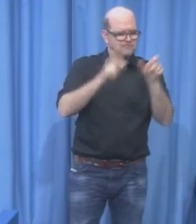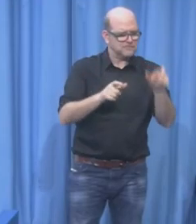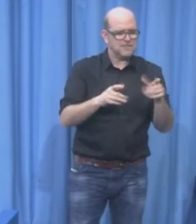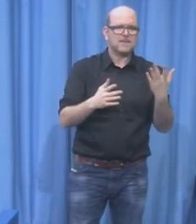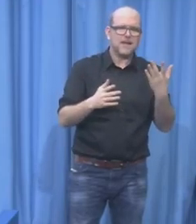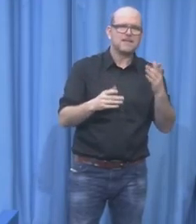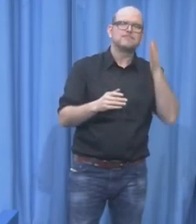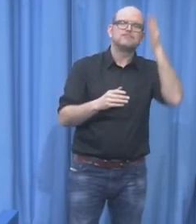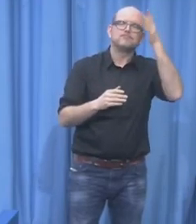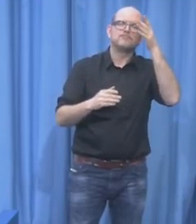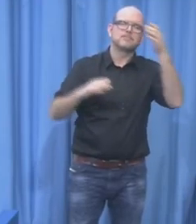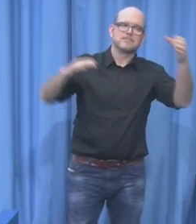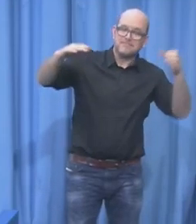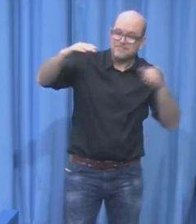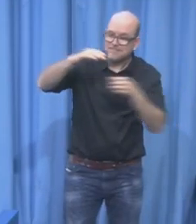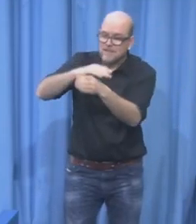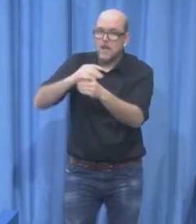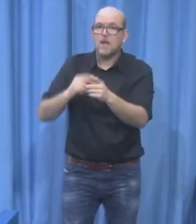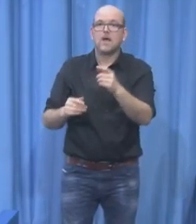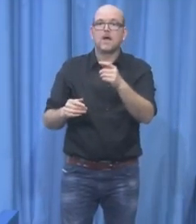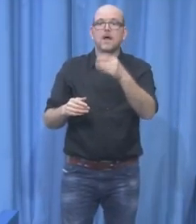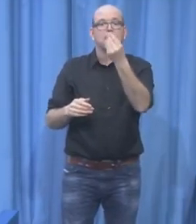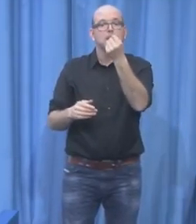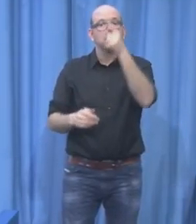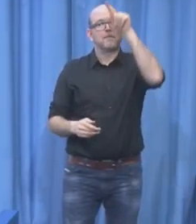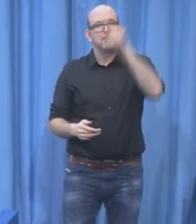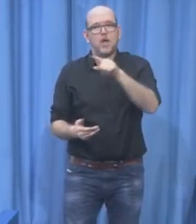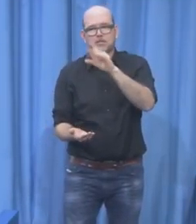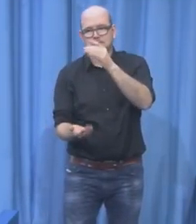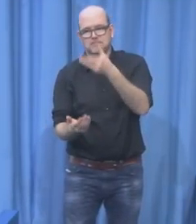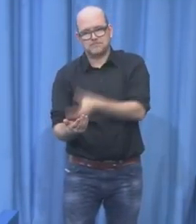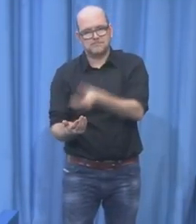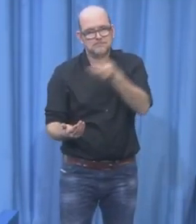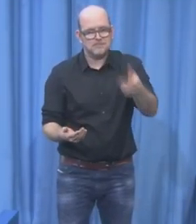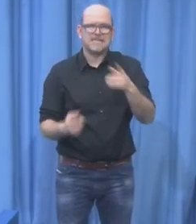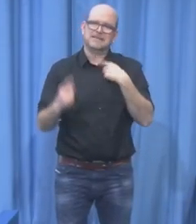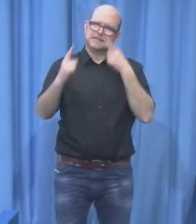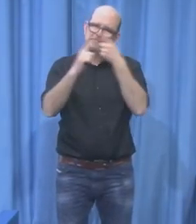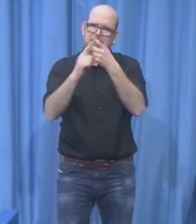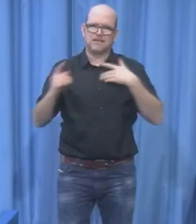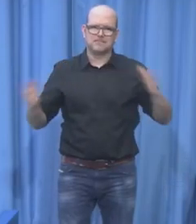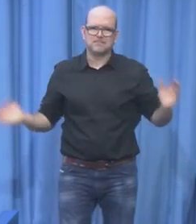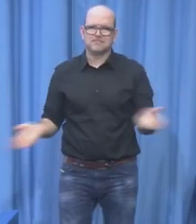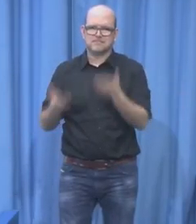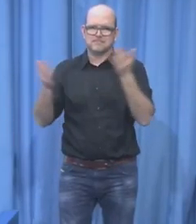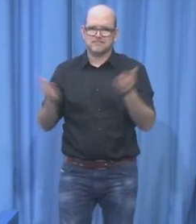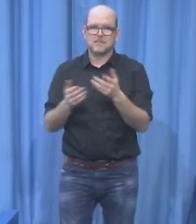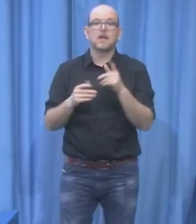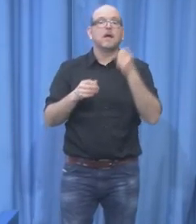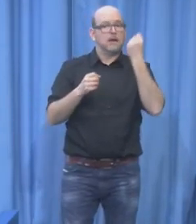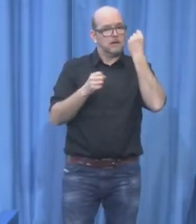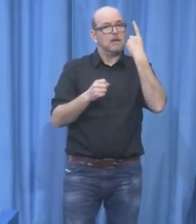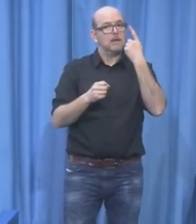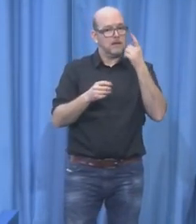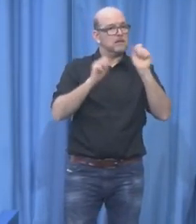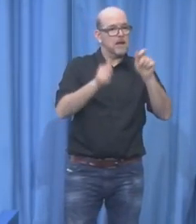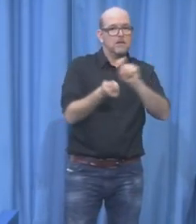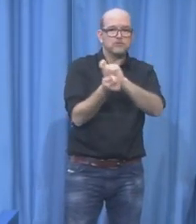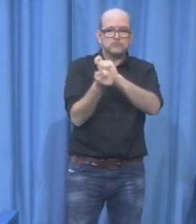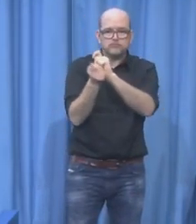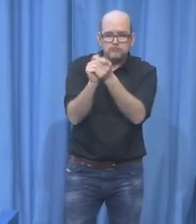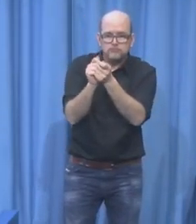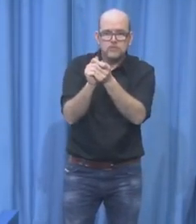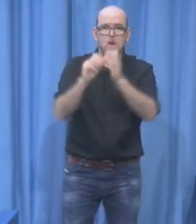summer program. So next for us, we have a toolkit that is our